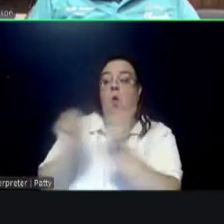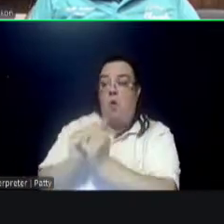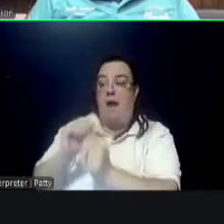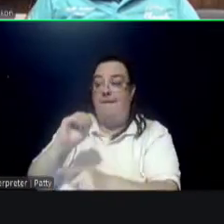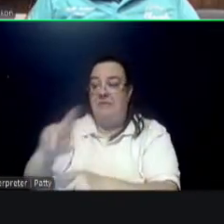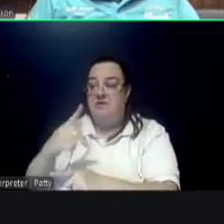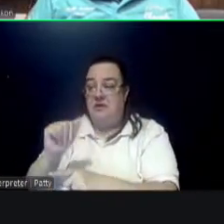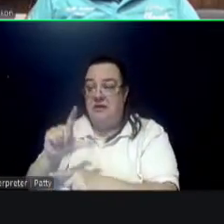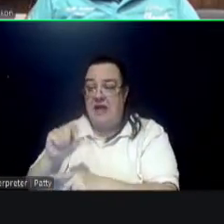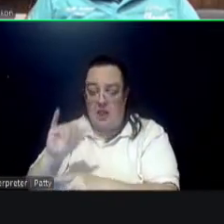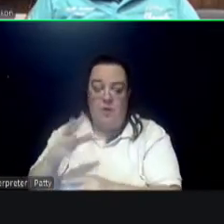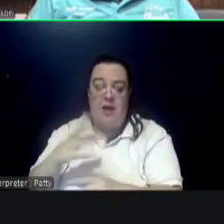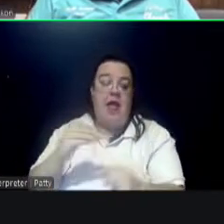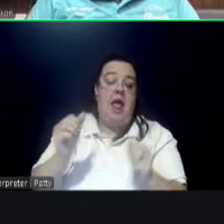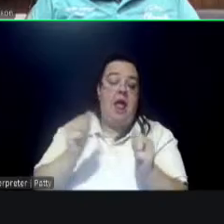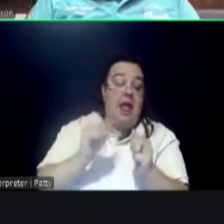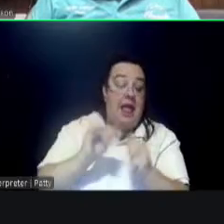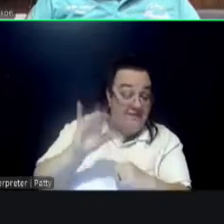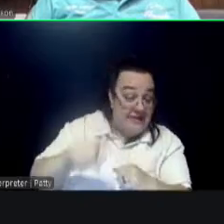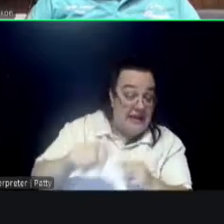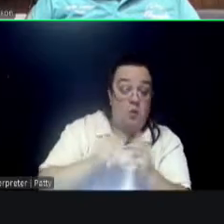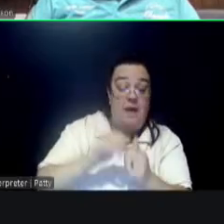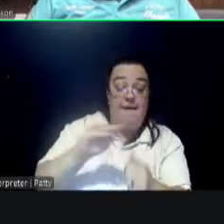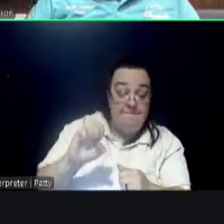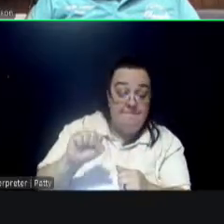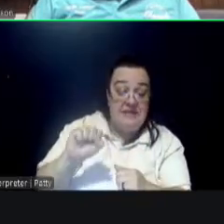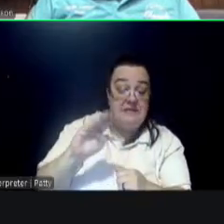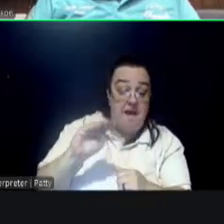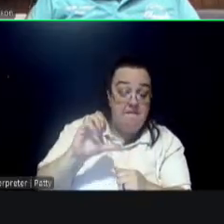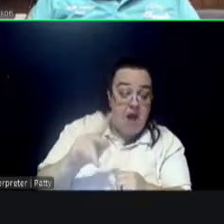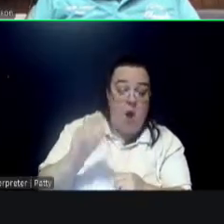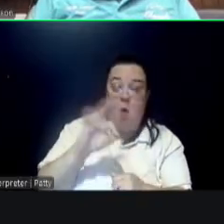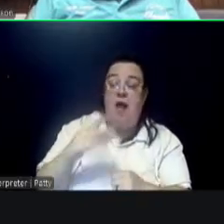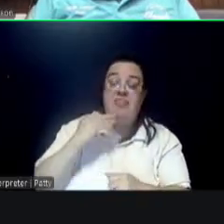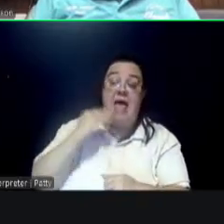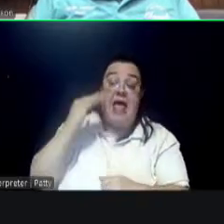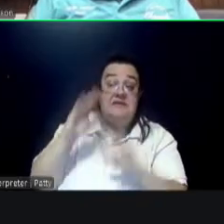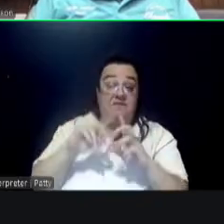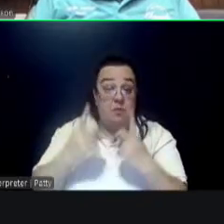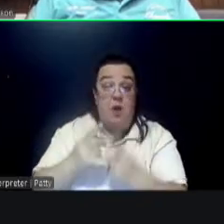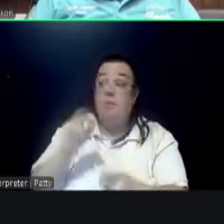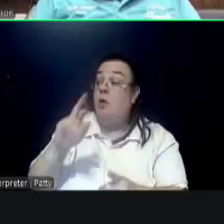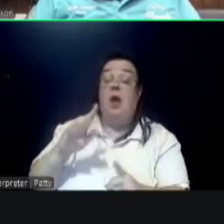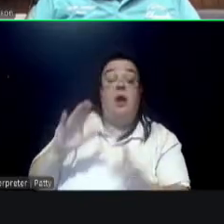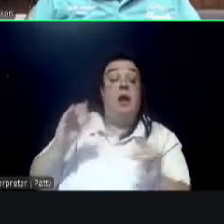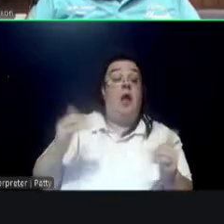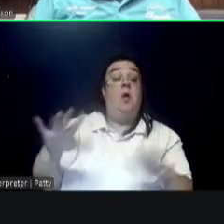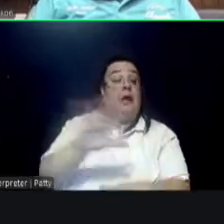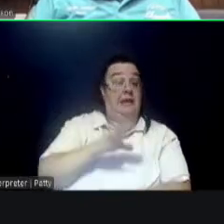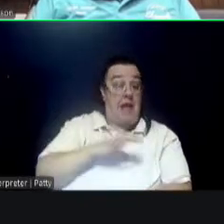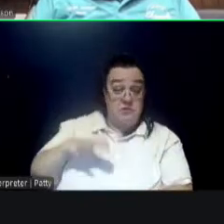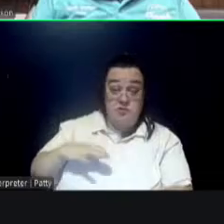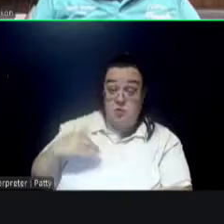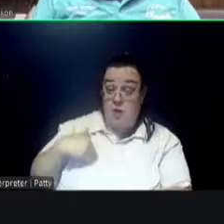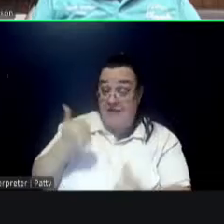necessary with Ms. Mock or the department heads. Okay, council, anything else that